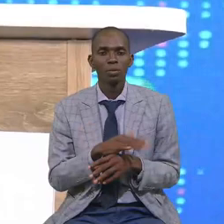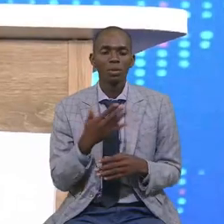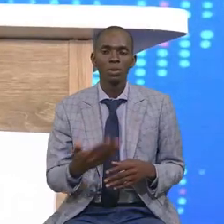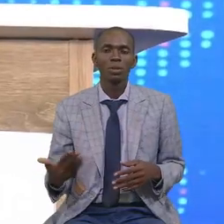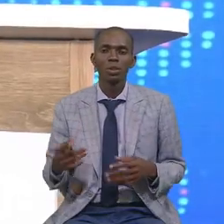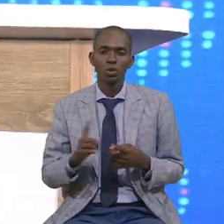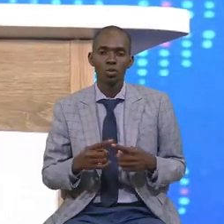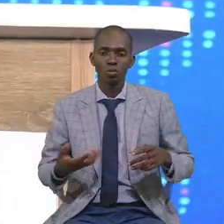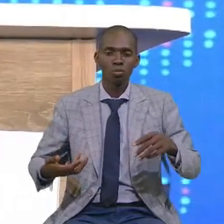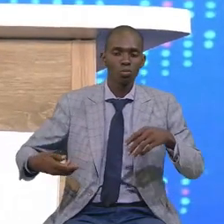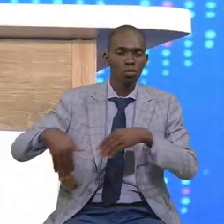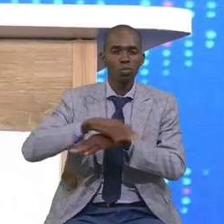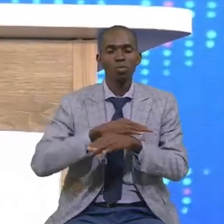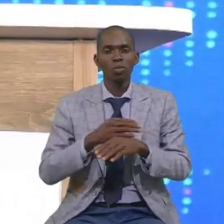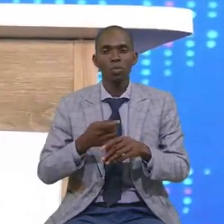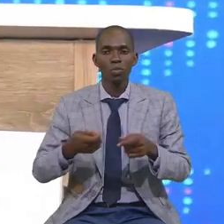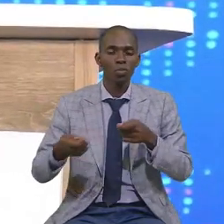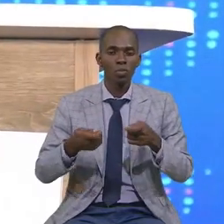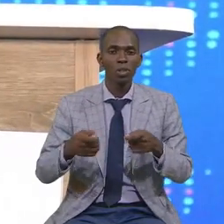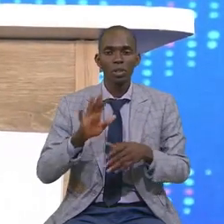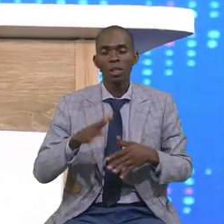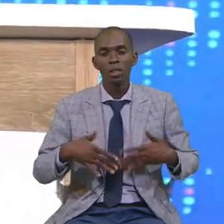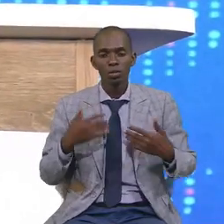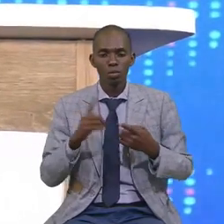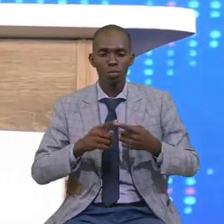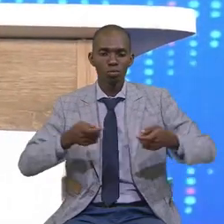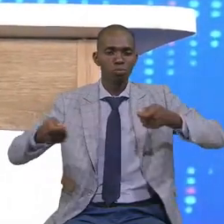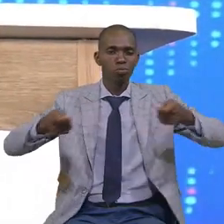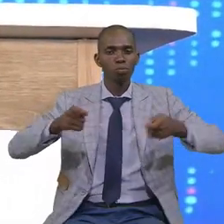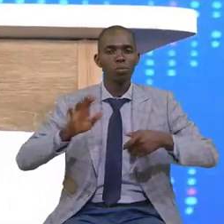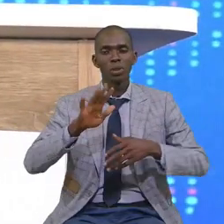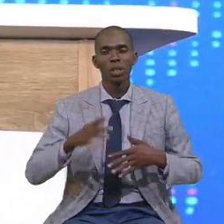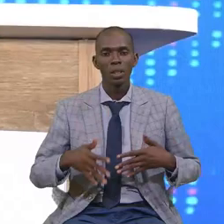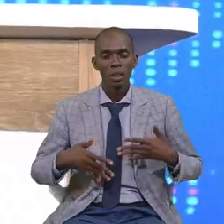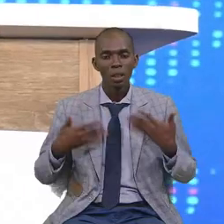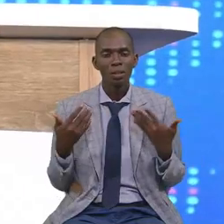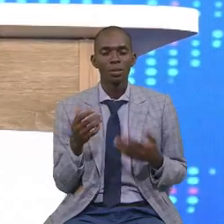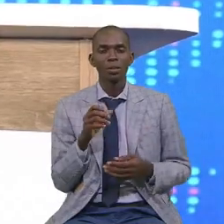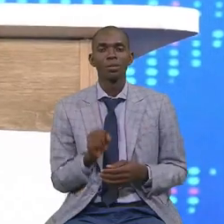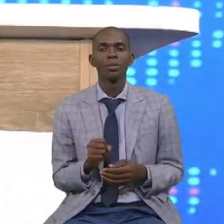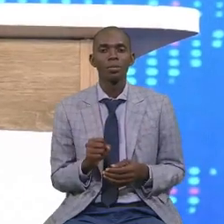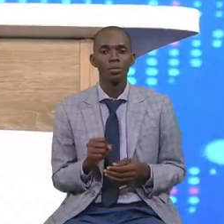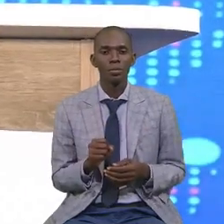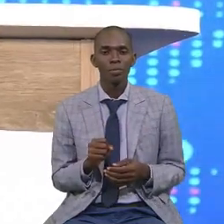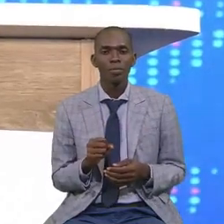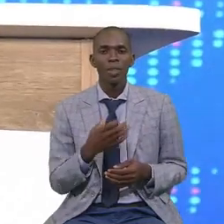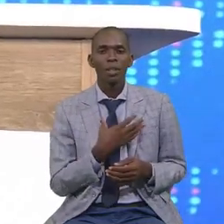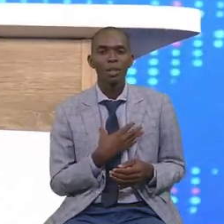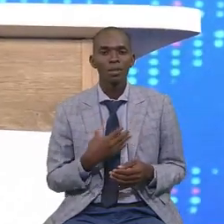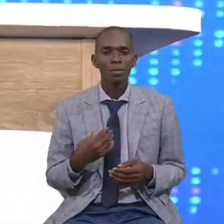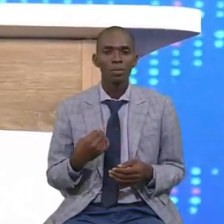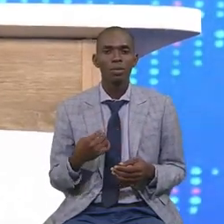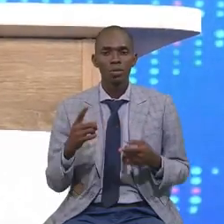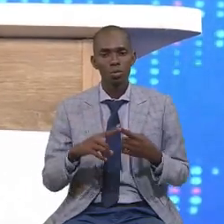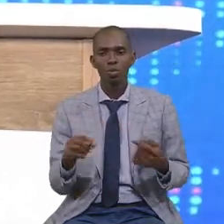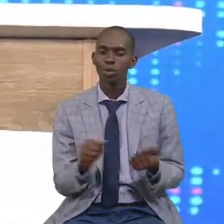their lives, to run their lives, to rule their lives, and to